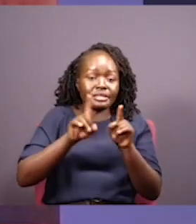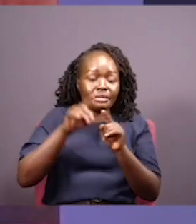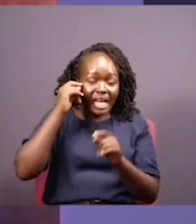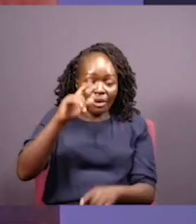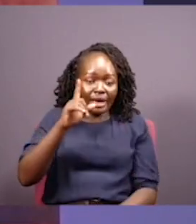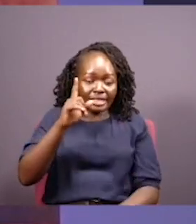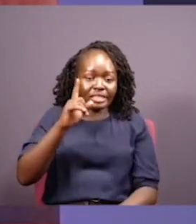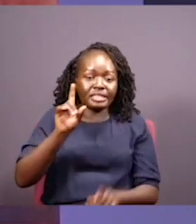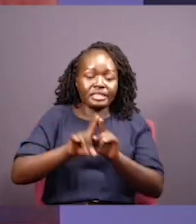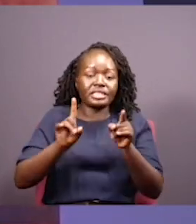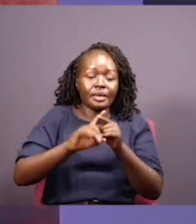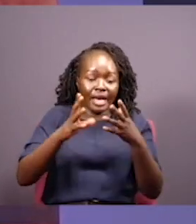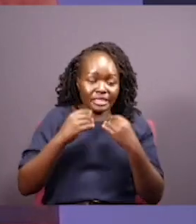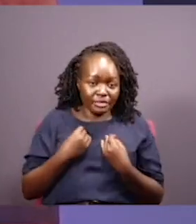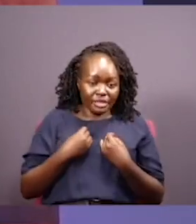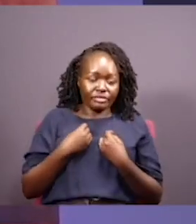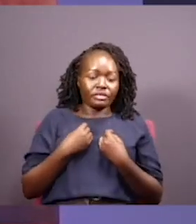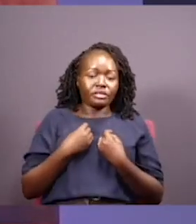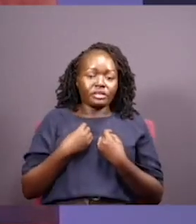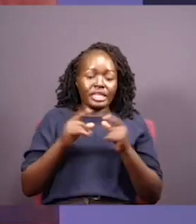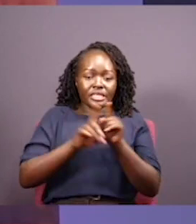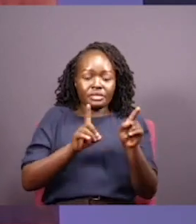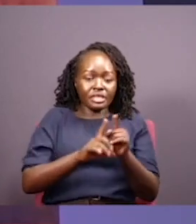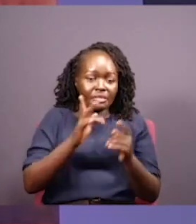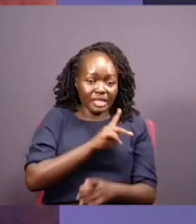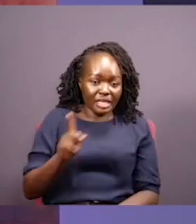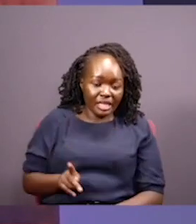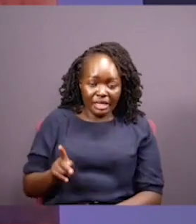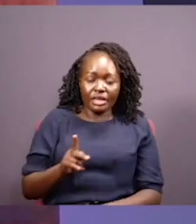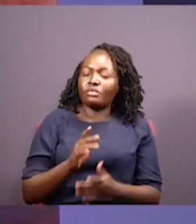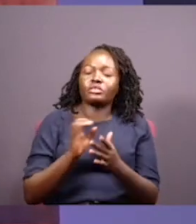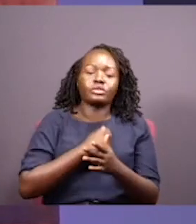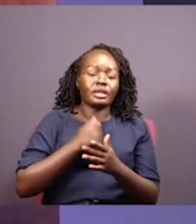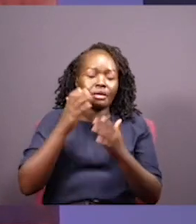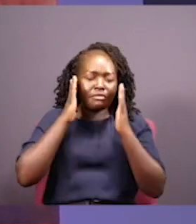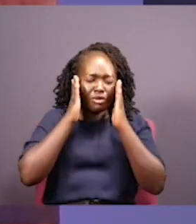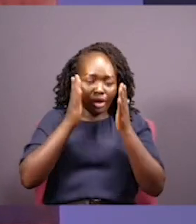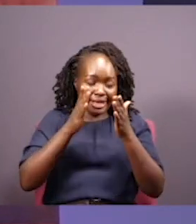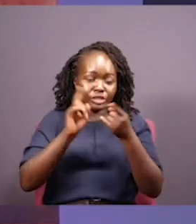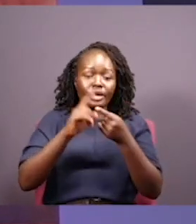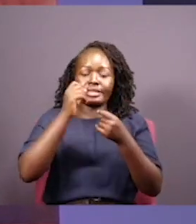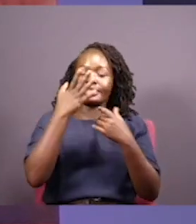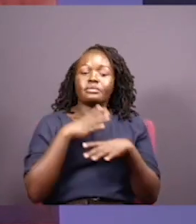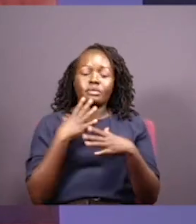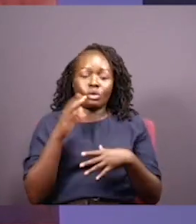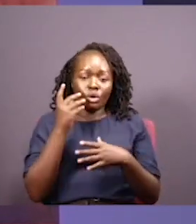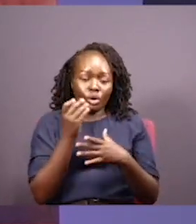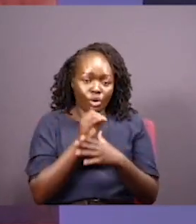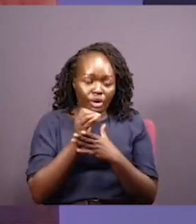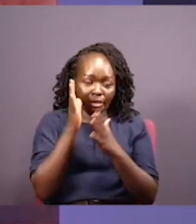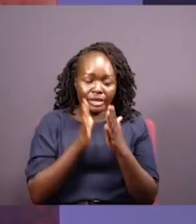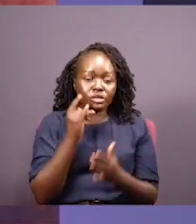perceptive. We are to be keen to recognize that to recognize the people or the persons whom we